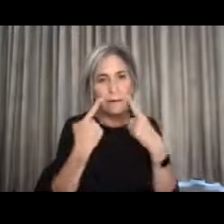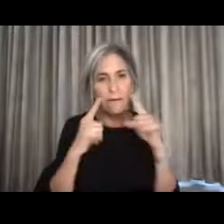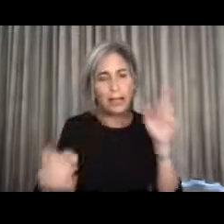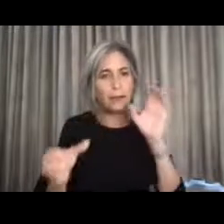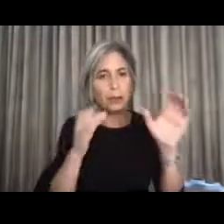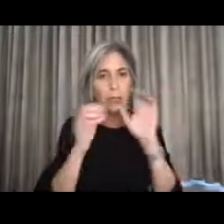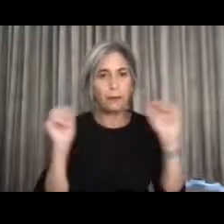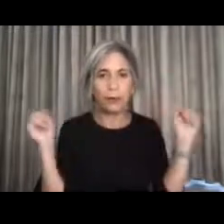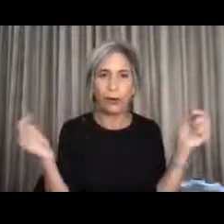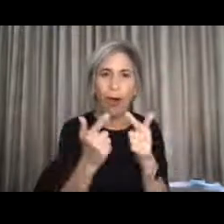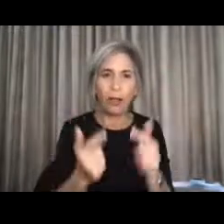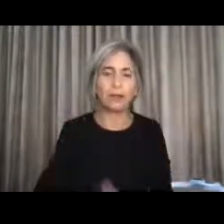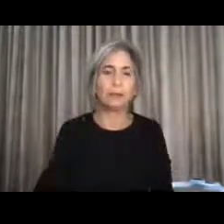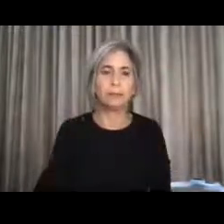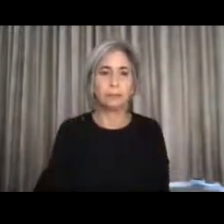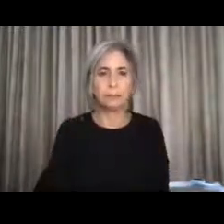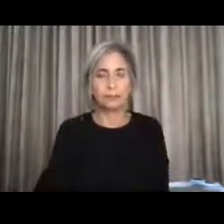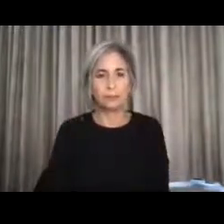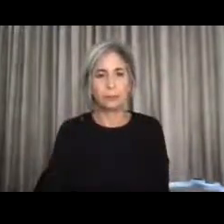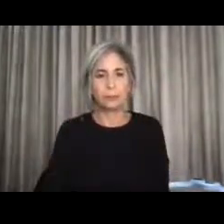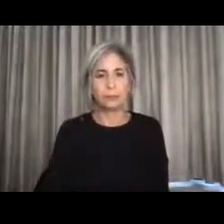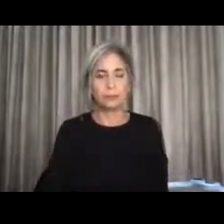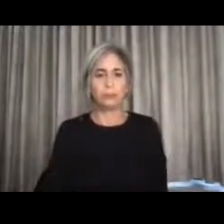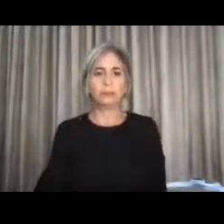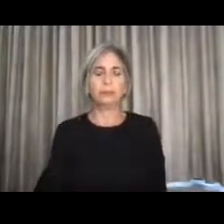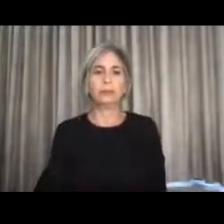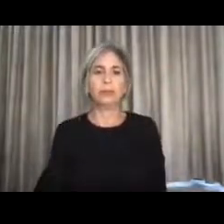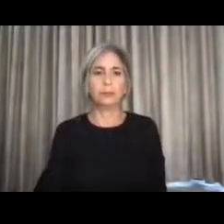everybody. Next slide, please.